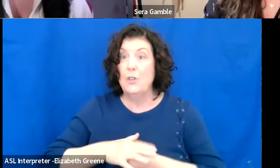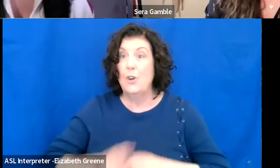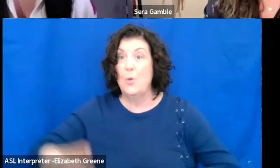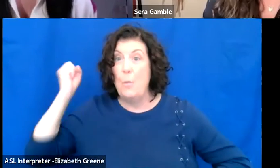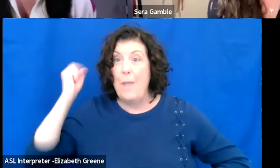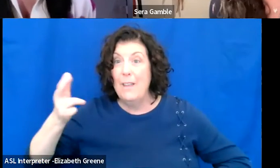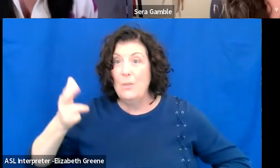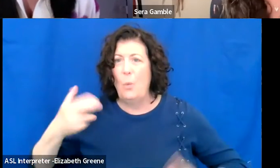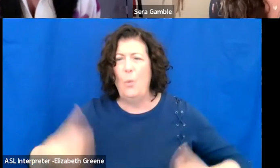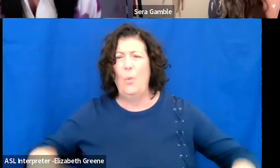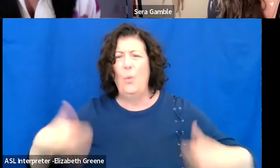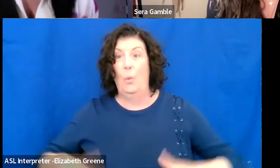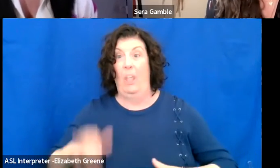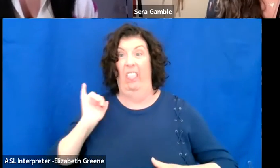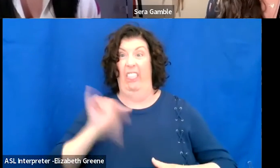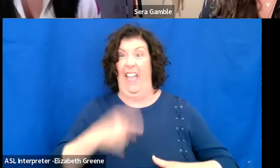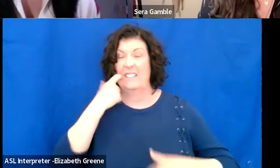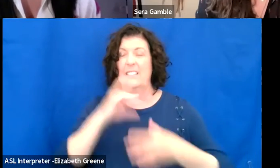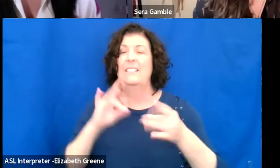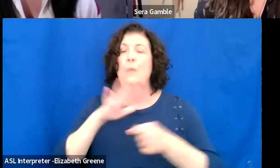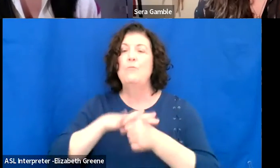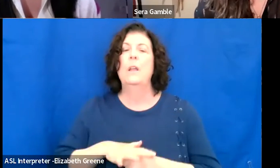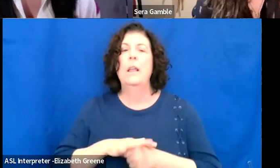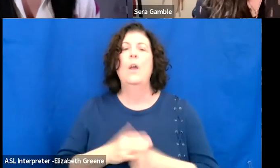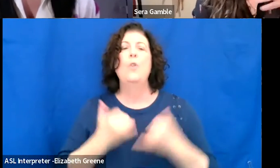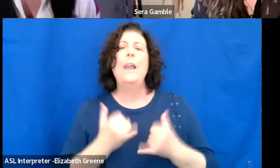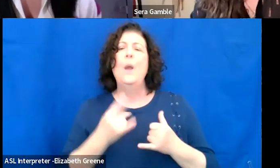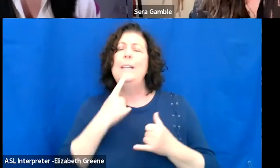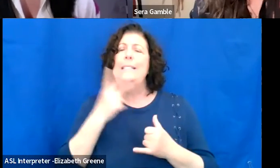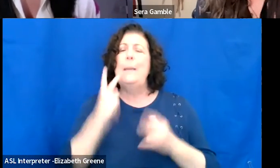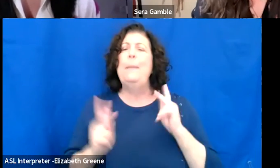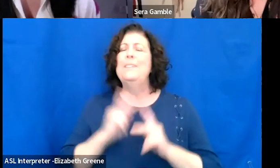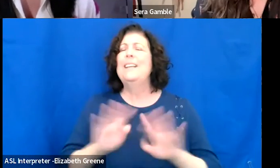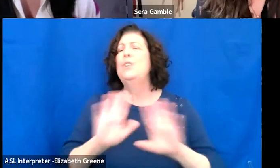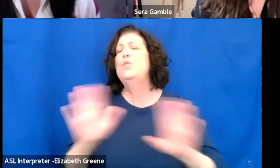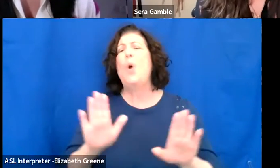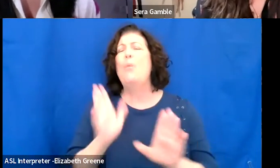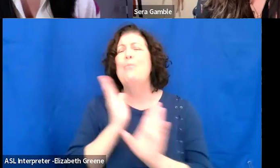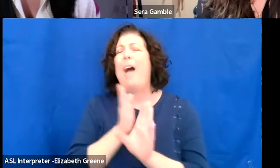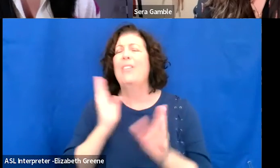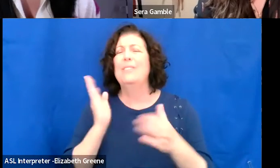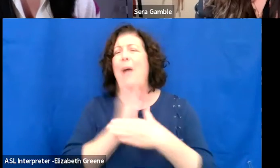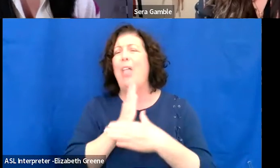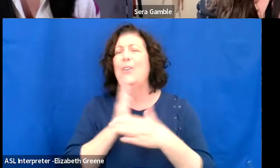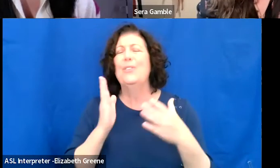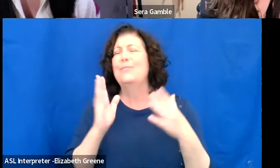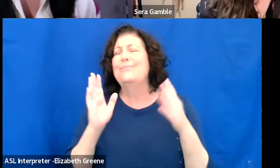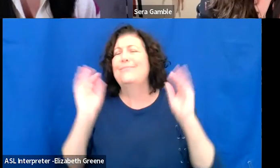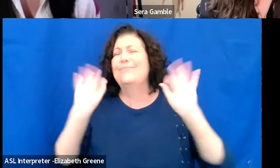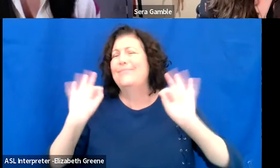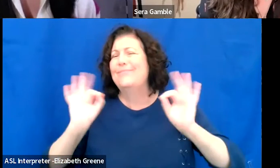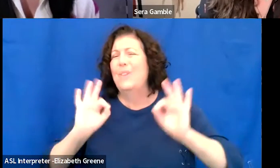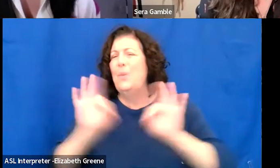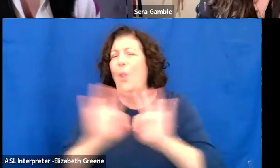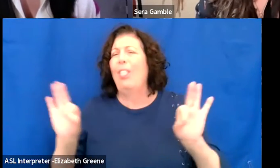now say that, I've seen a lot on social media where people are like, don't bother doing competitions. I don't know what it's like out there now, but that was the advice